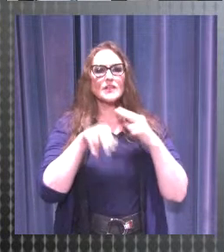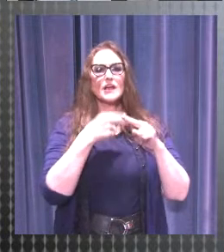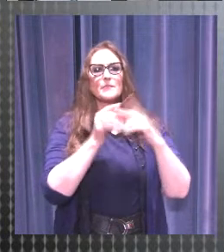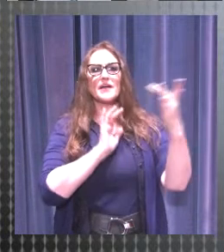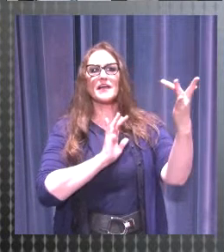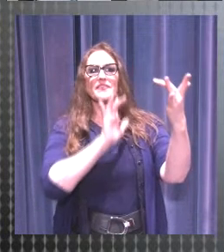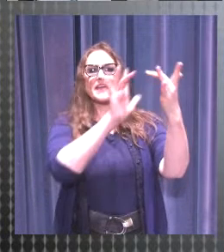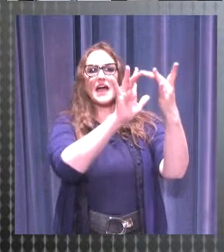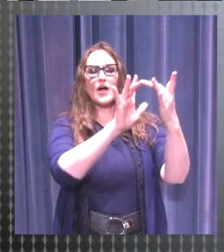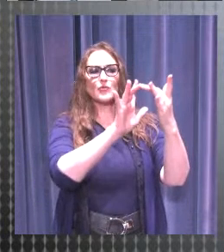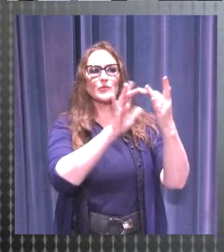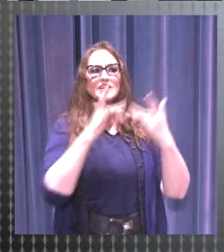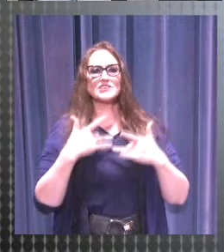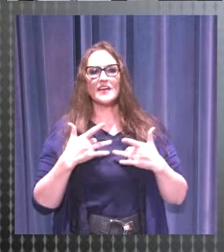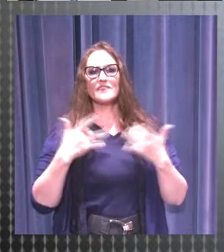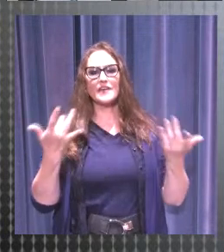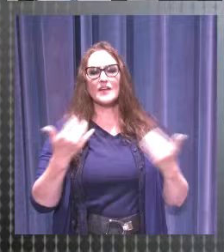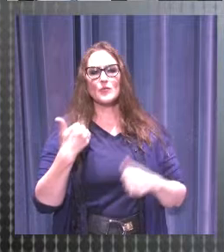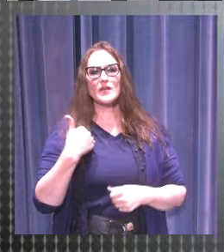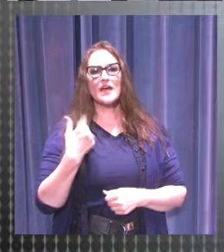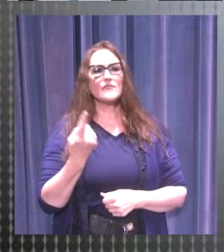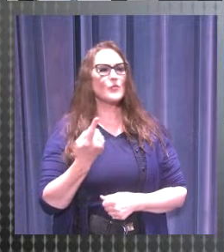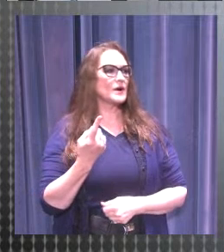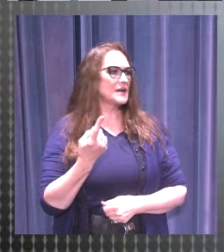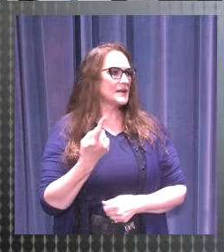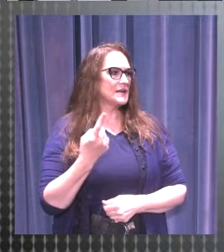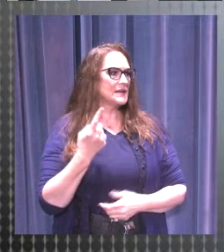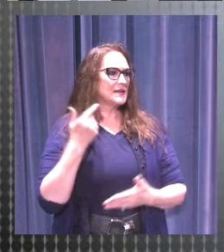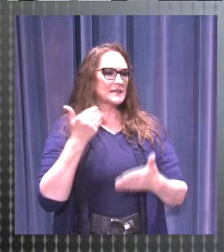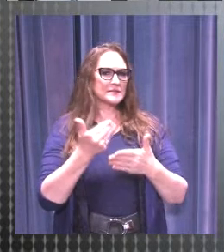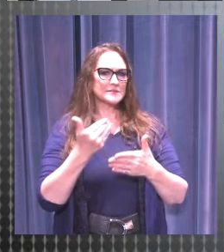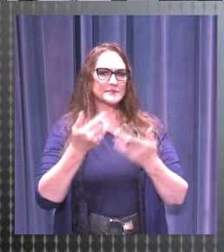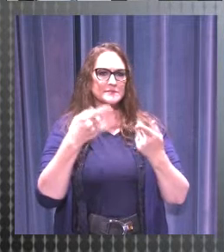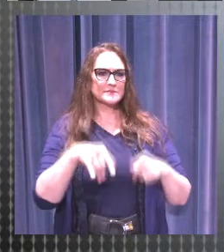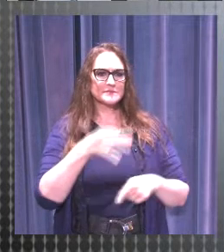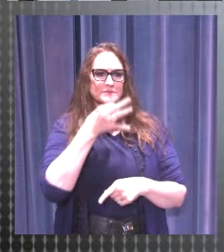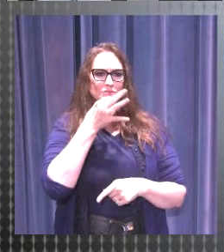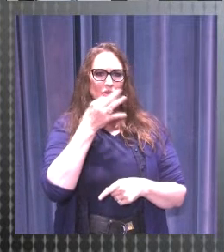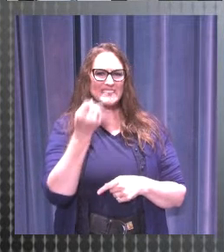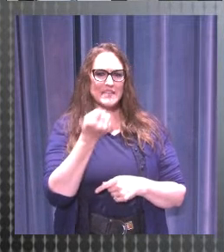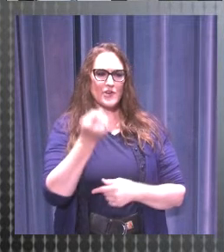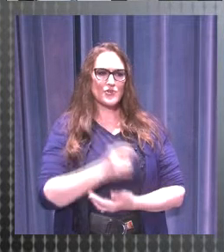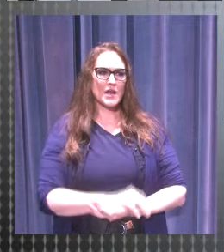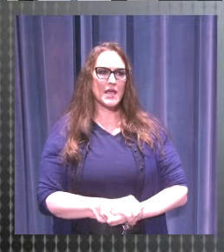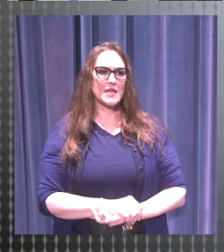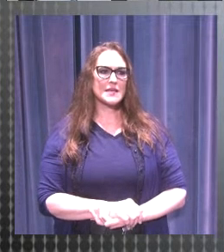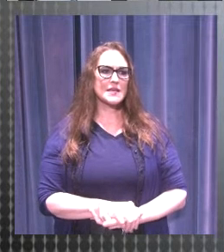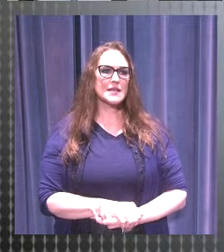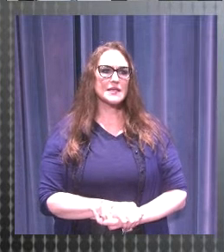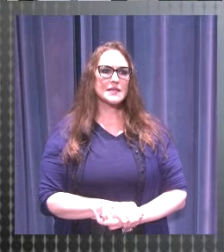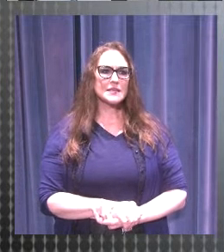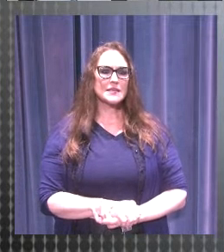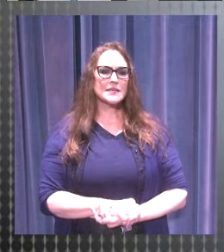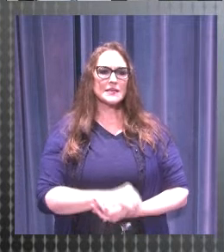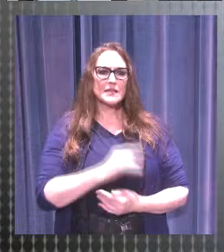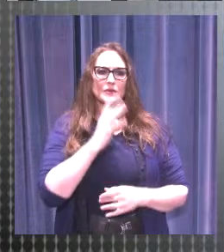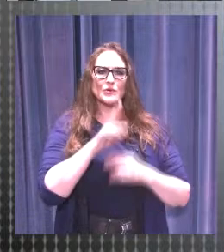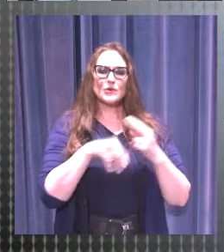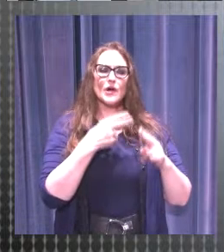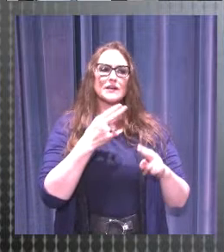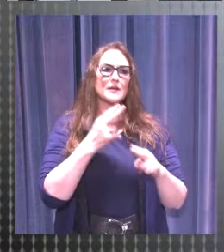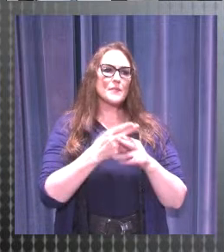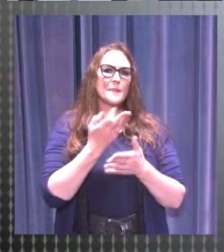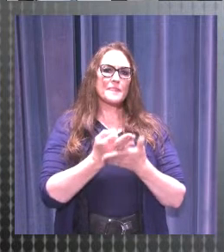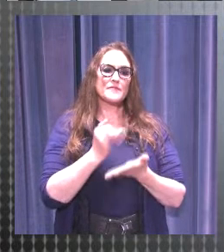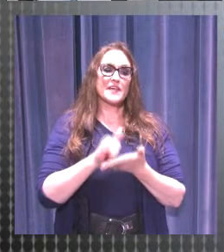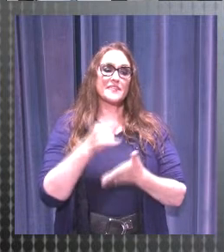event. We have one coming up this Saturday, and talked about the fact